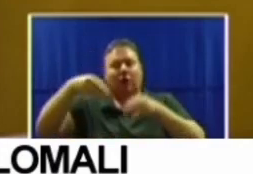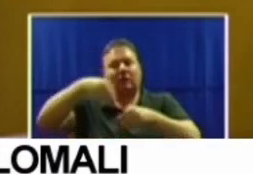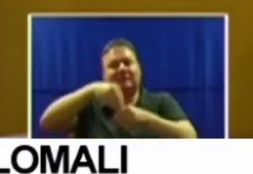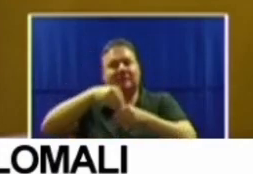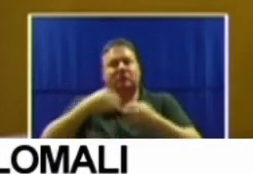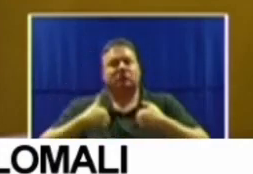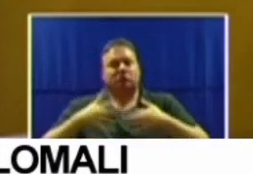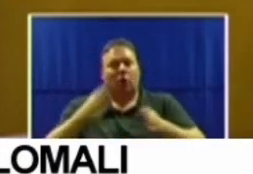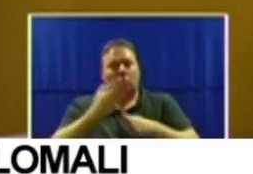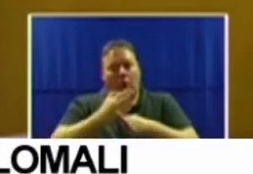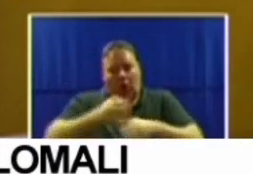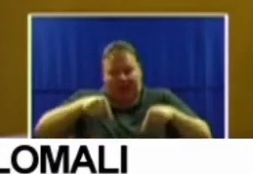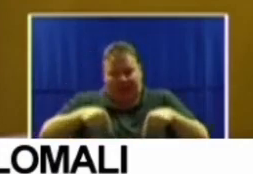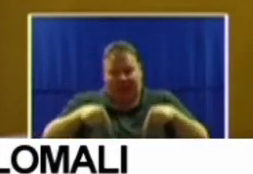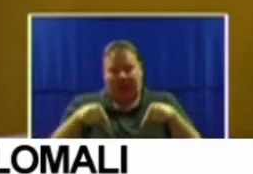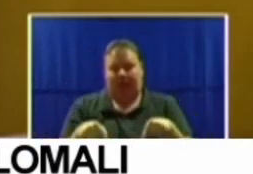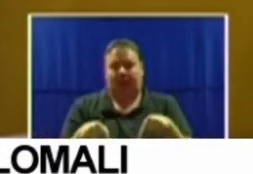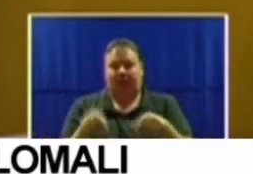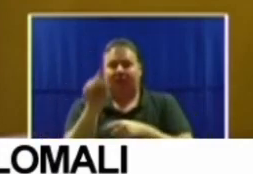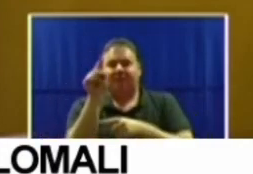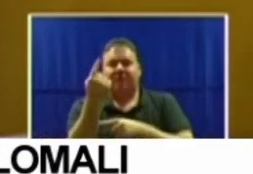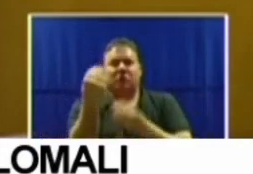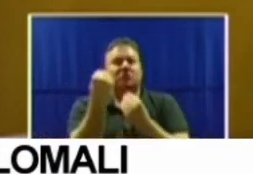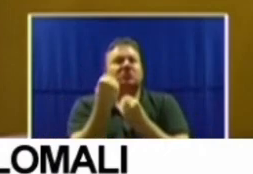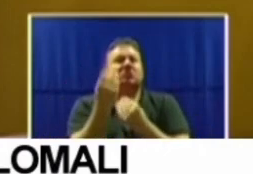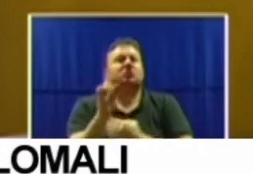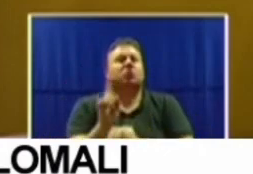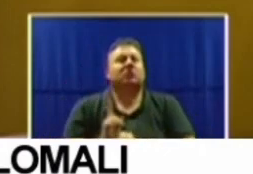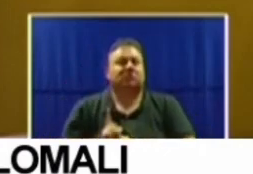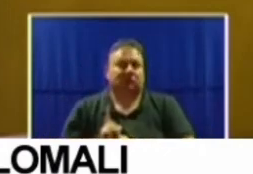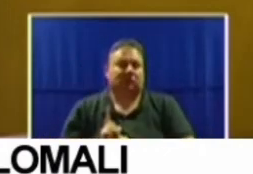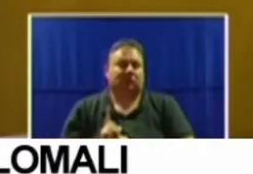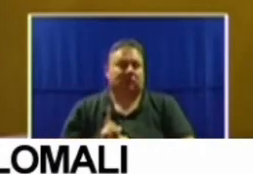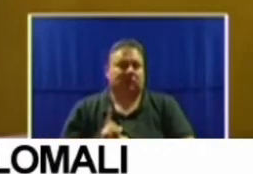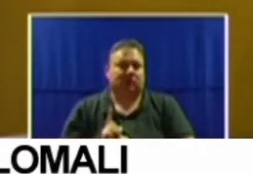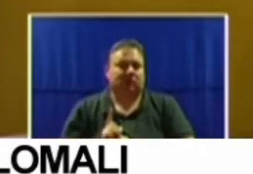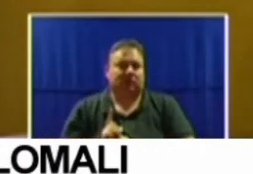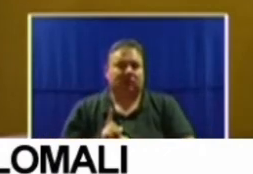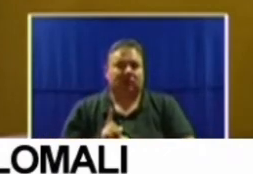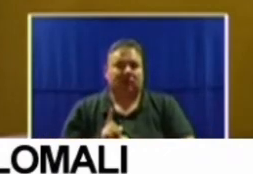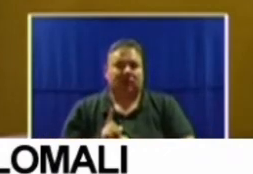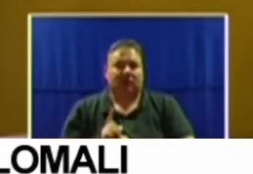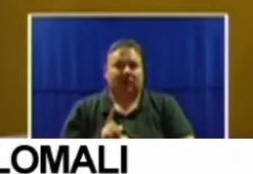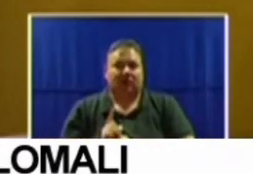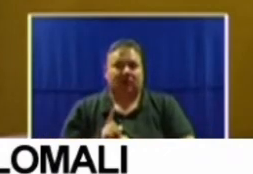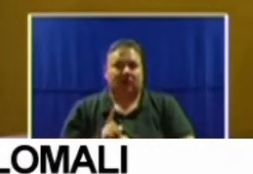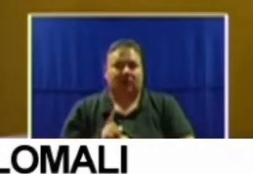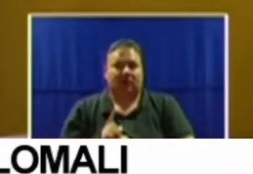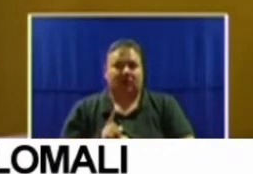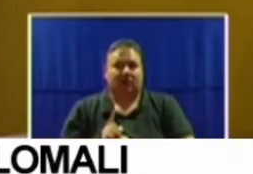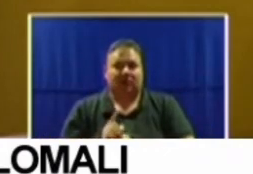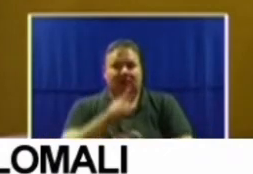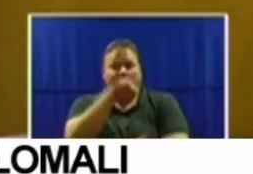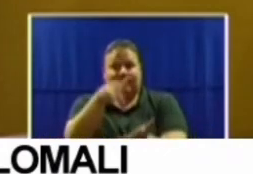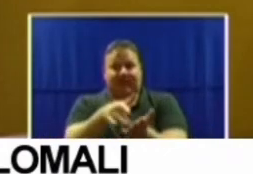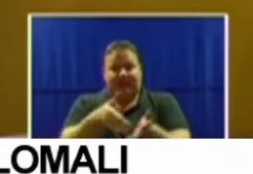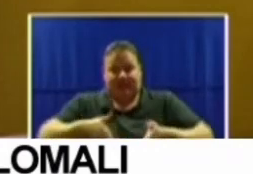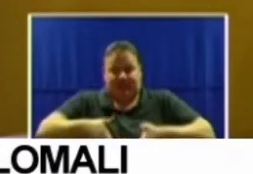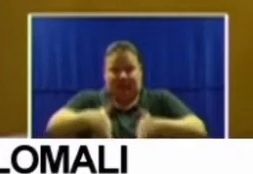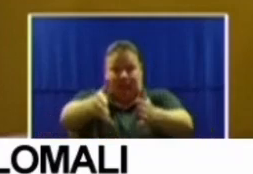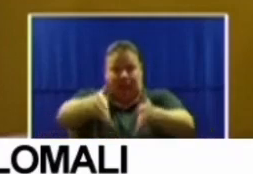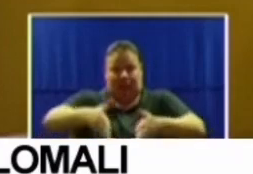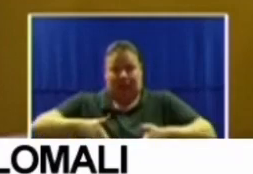is, the first thing you are taught, amongst others, is that this part at the center where